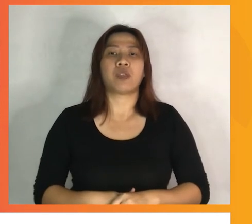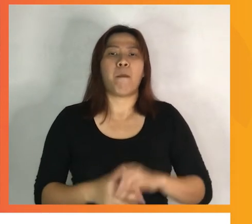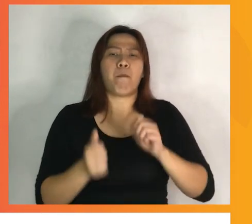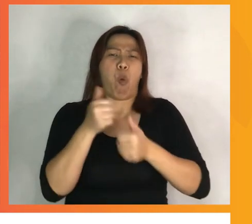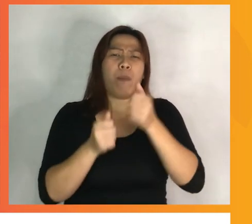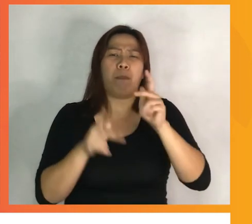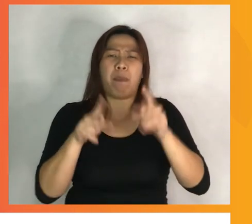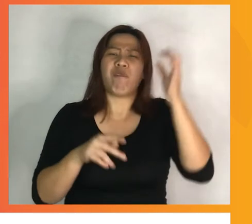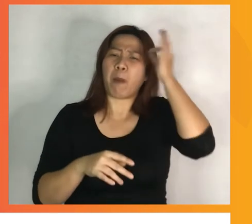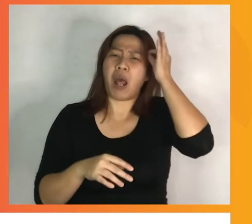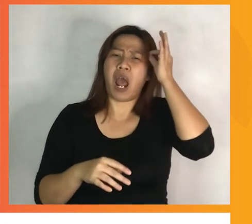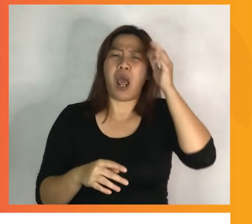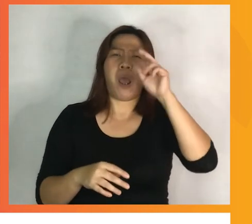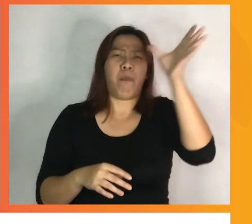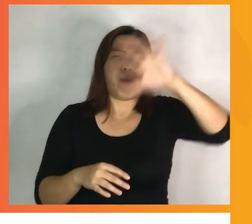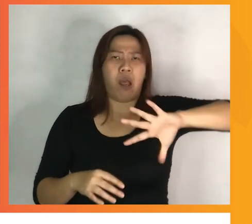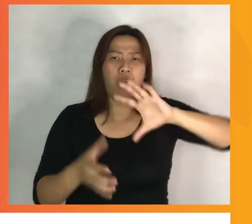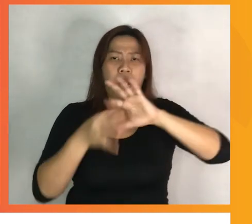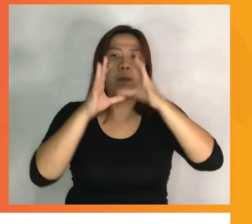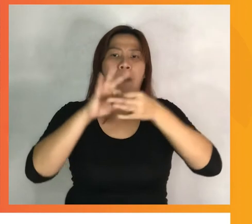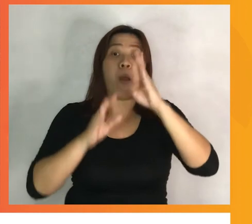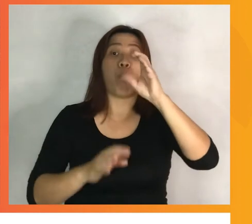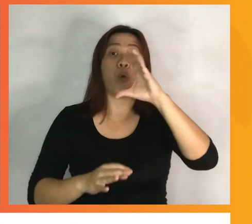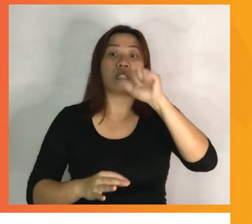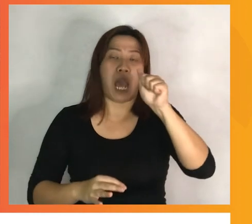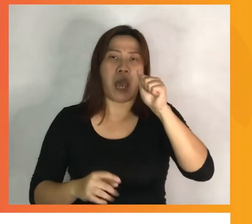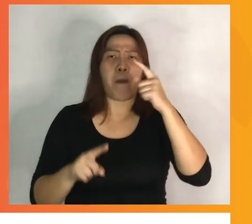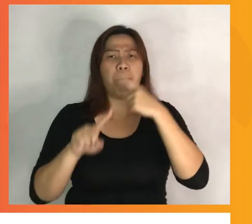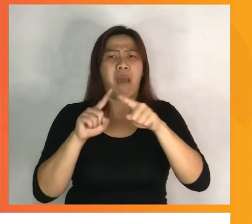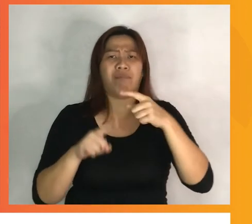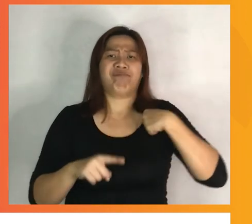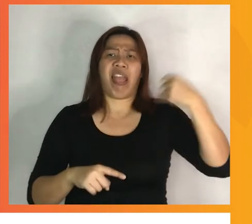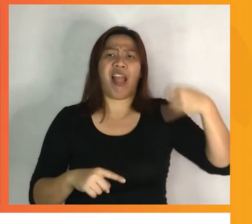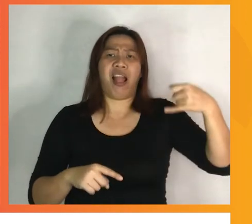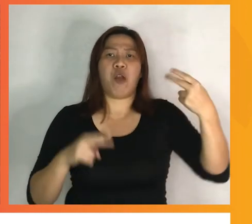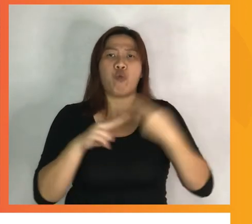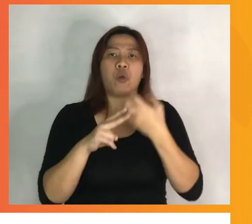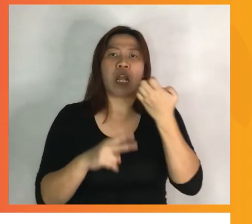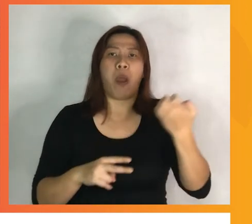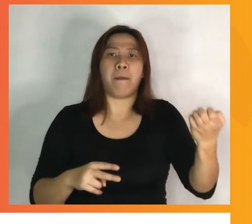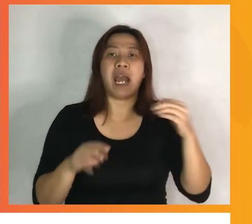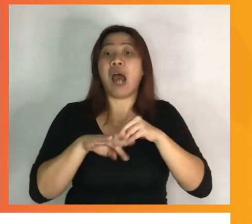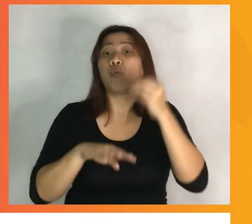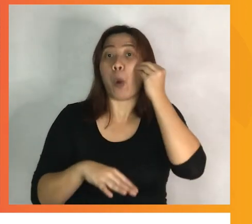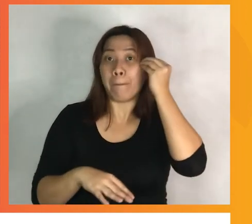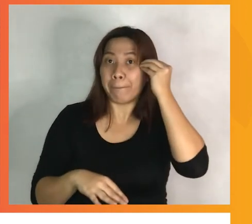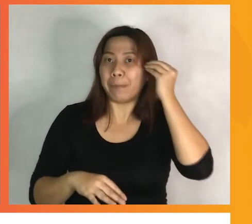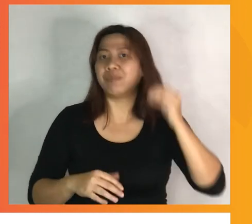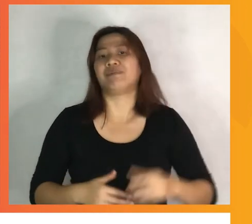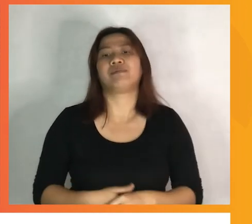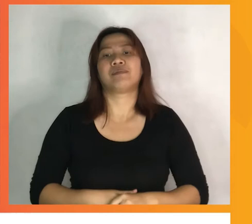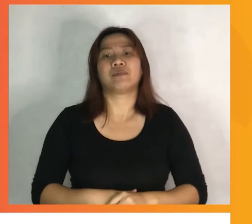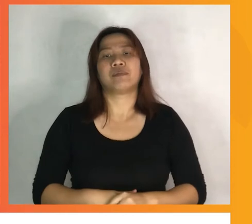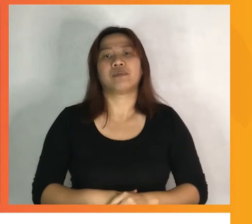Most people are familiar with the Paralympic sport of bocce, but we don't often have access to the equipment